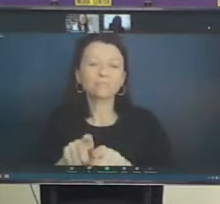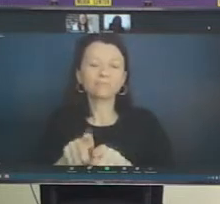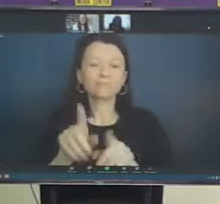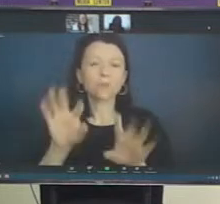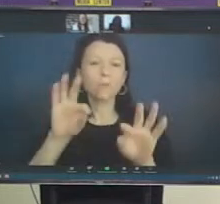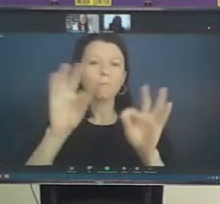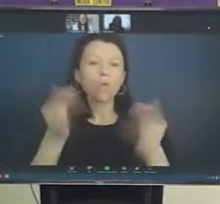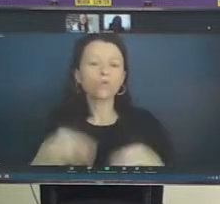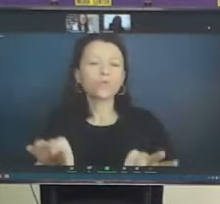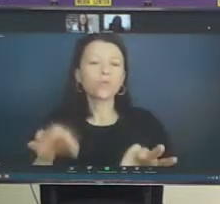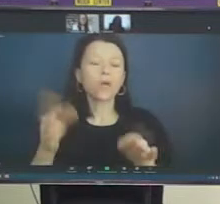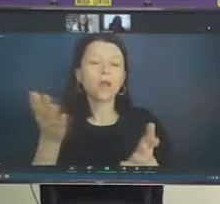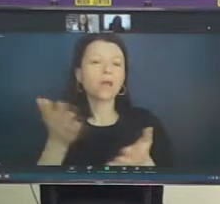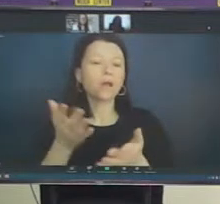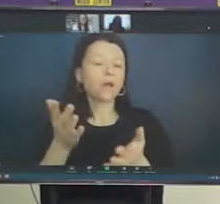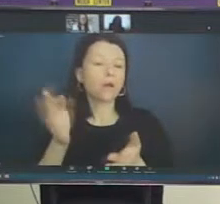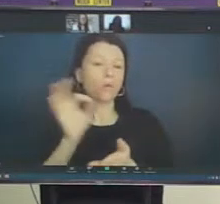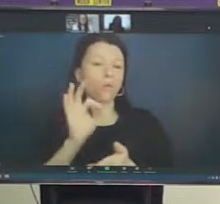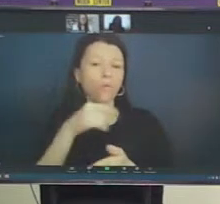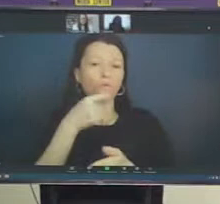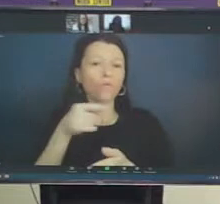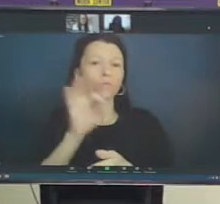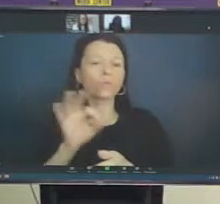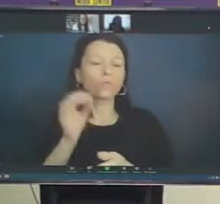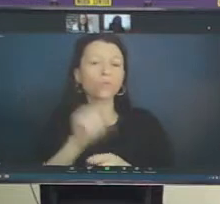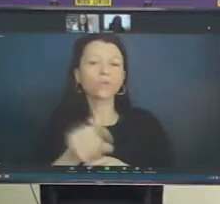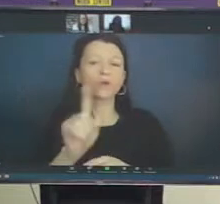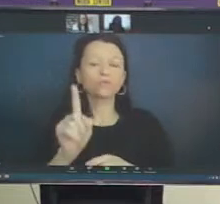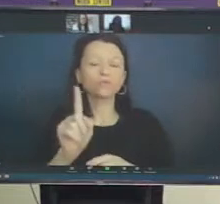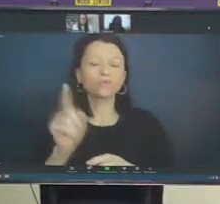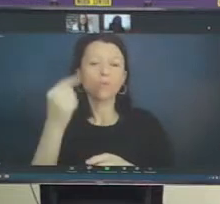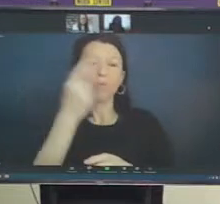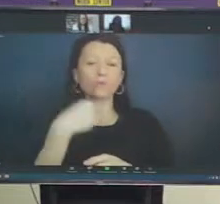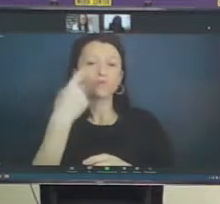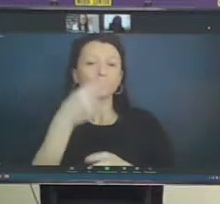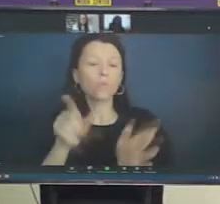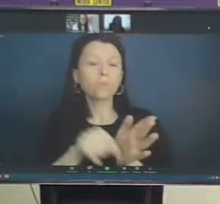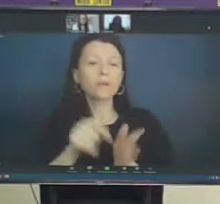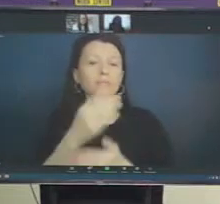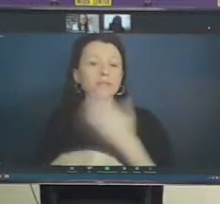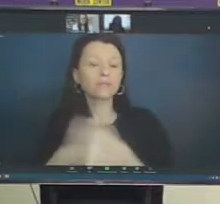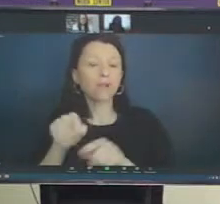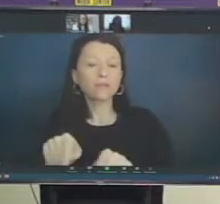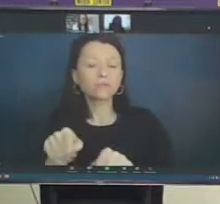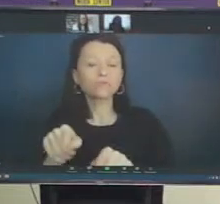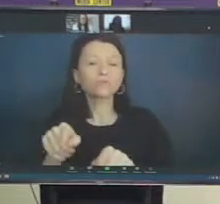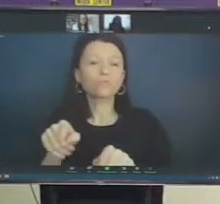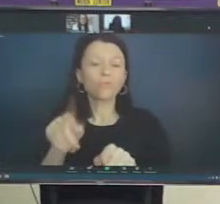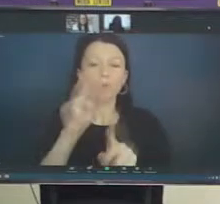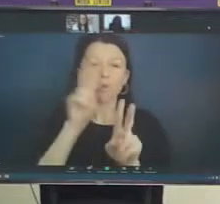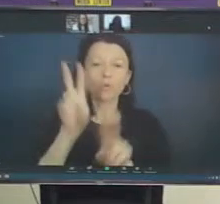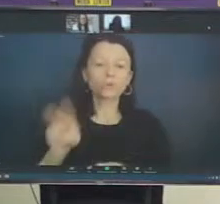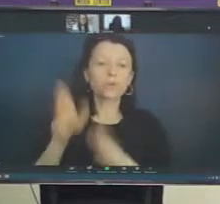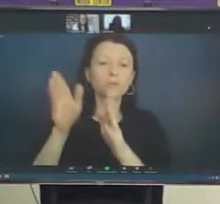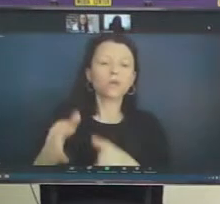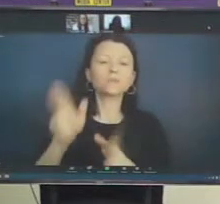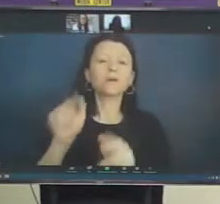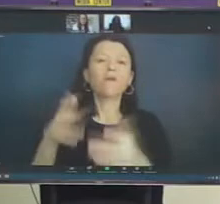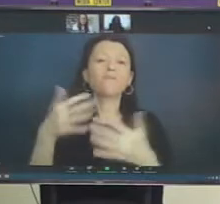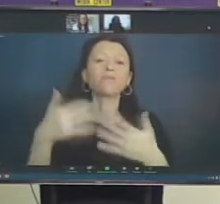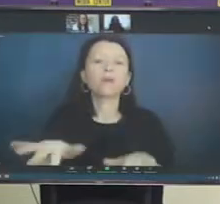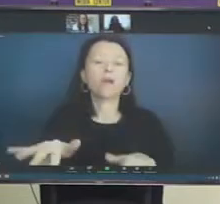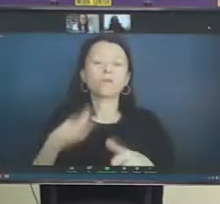about the change of paradigm, the change in the mindset. When we focus on the further steps to be